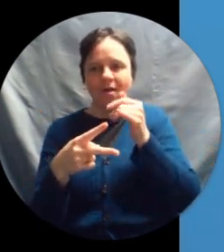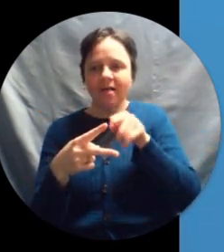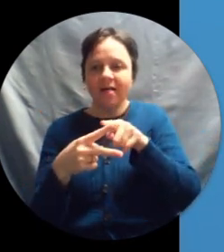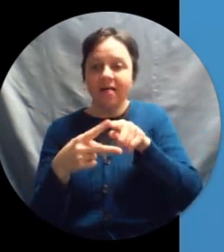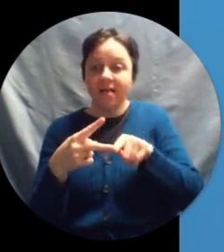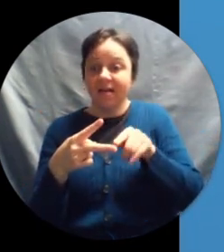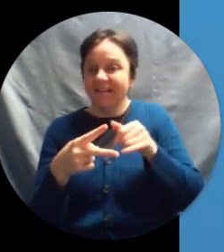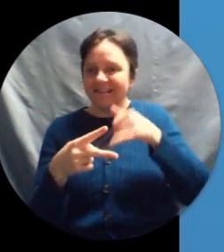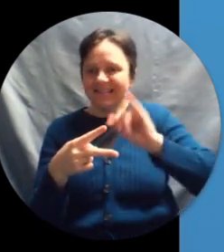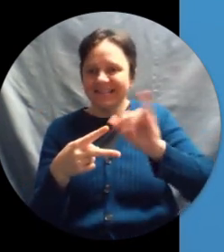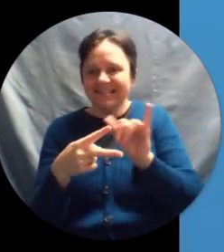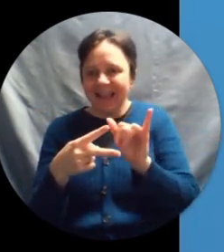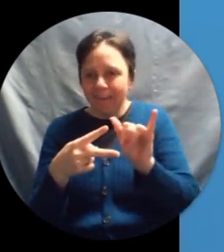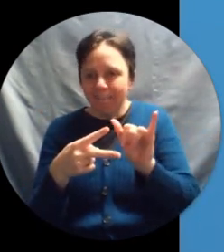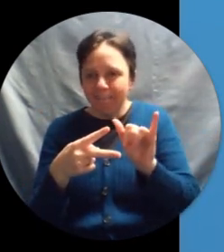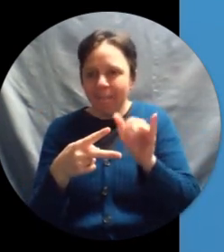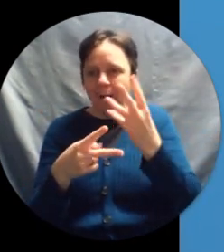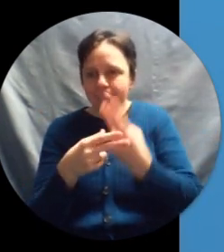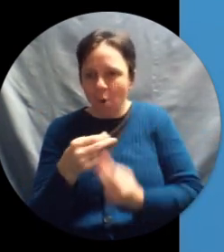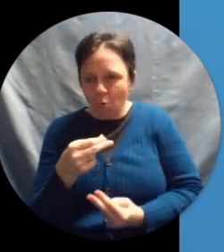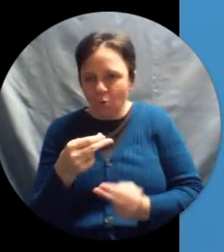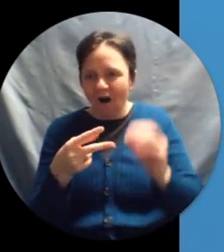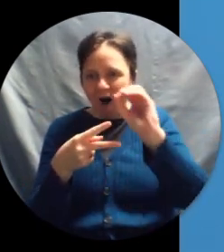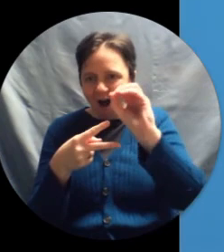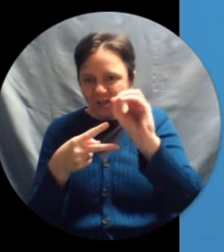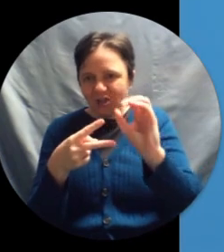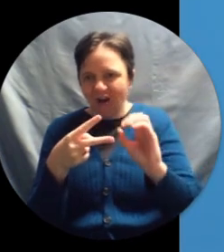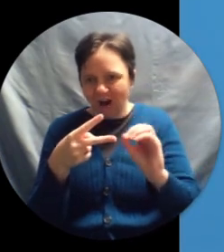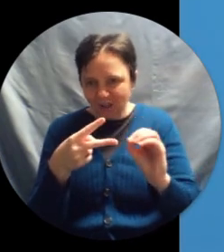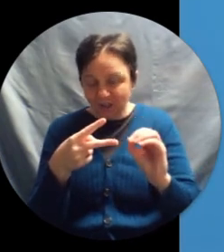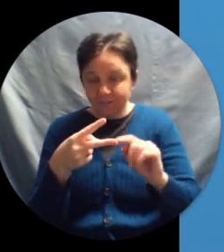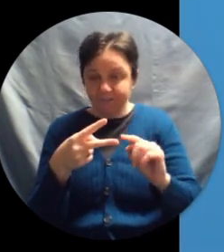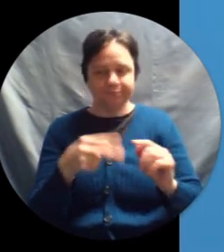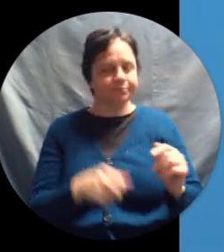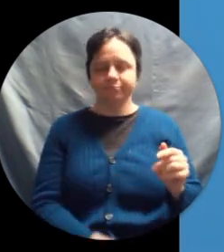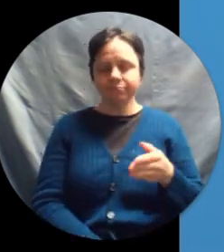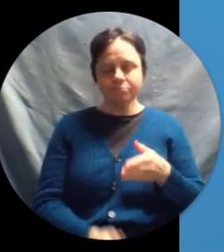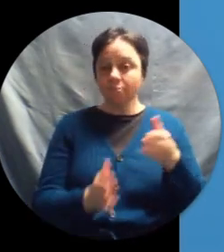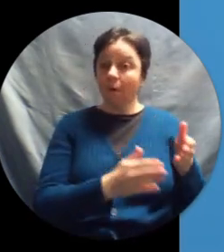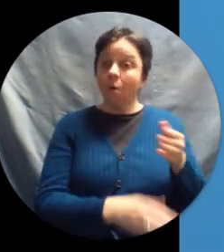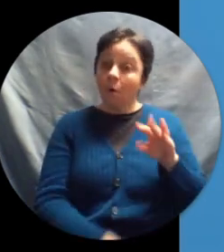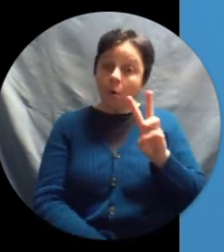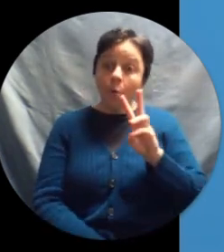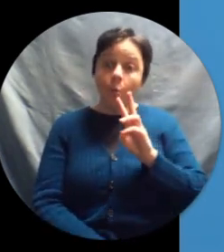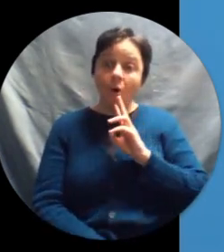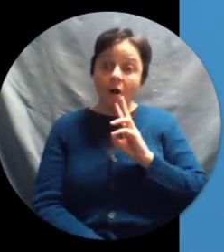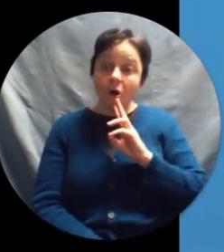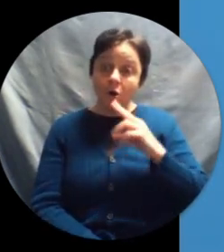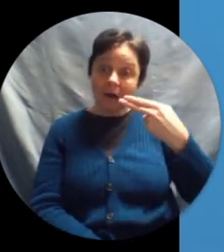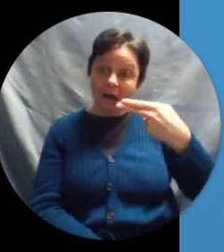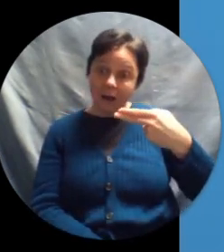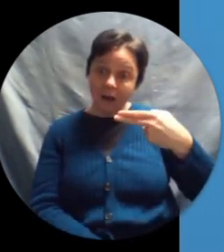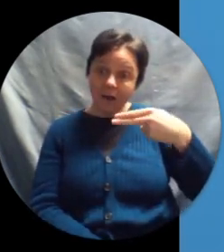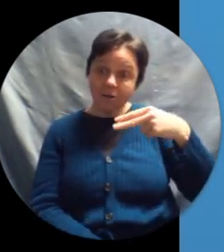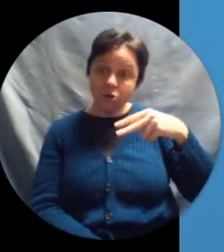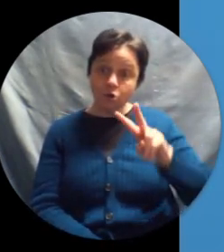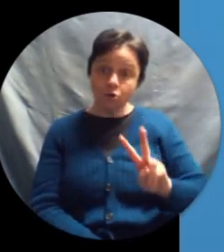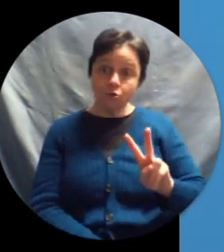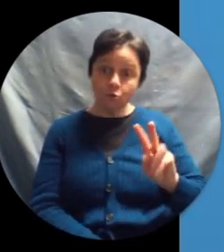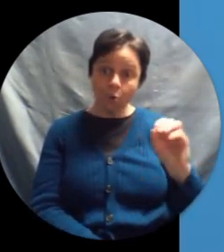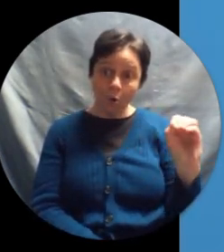also, like, for example, water is H2O, okay? Because of the way hydrogen and oxygen bond with